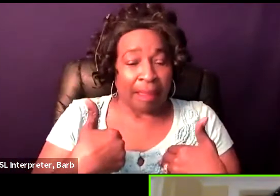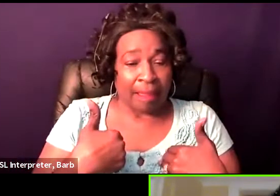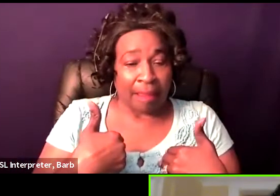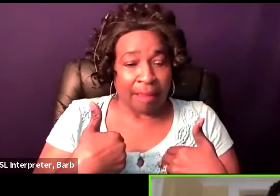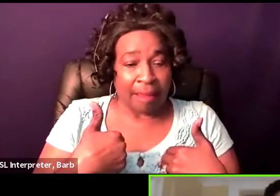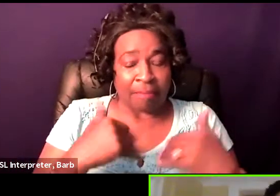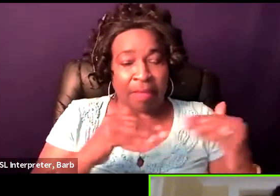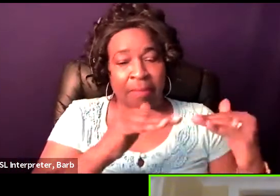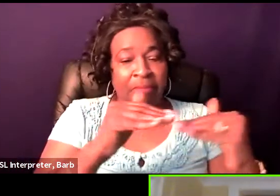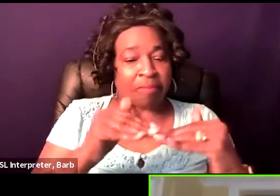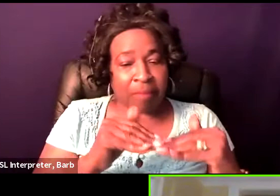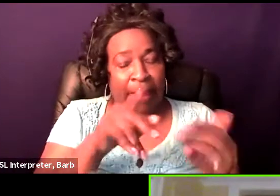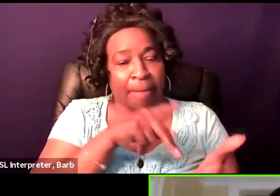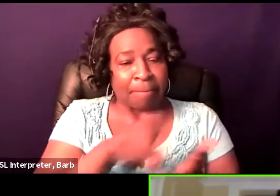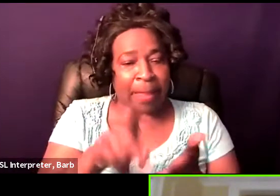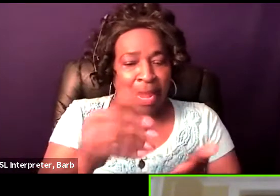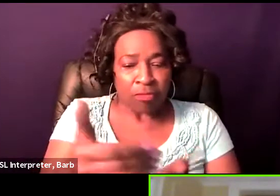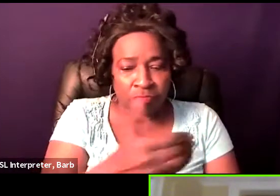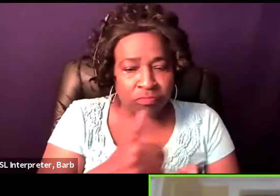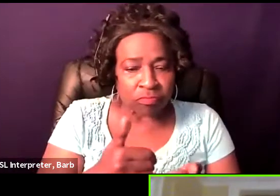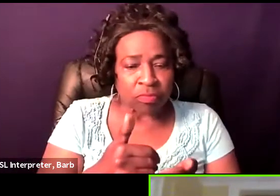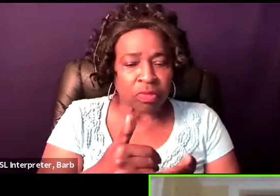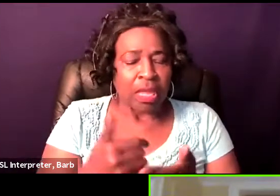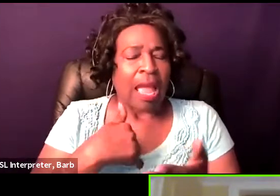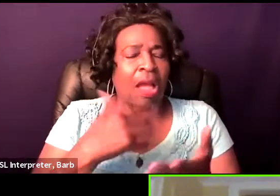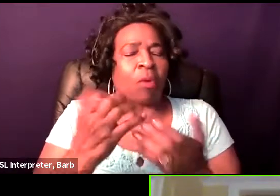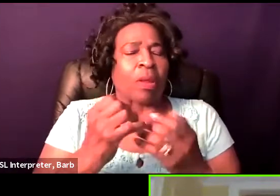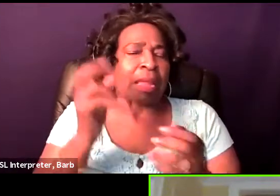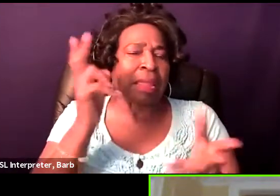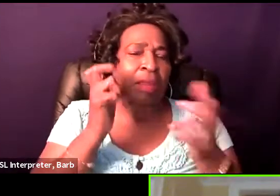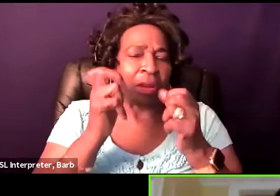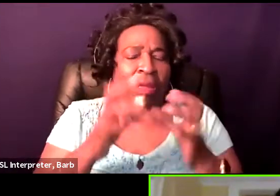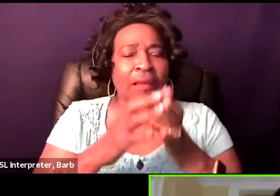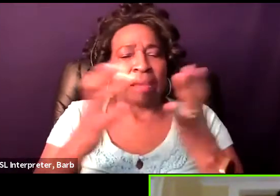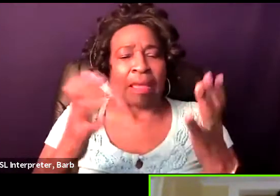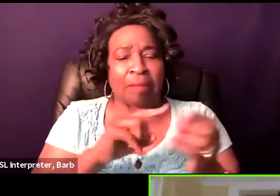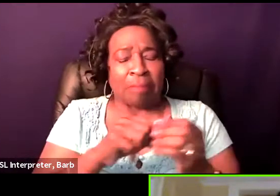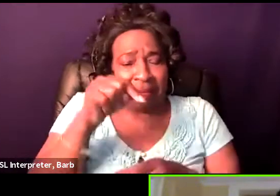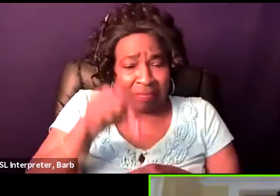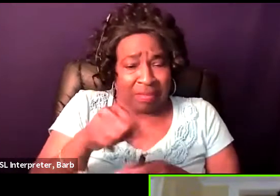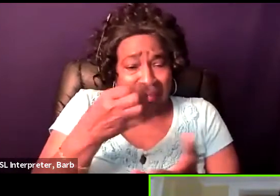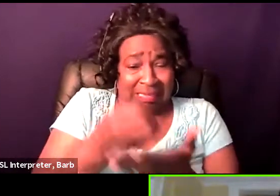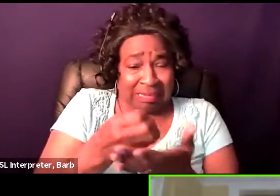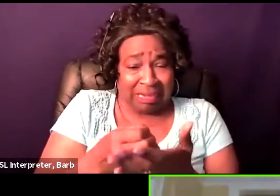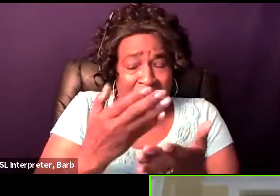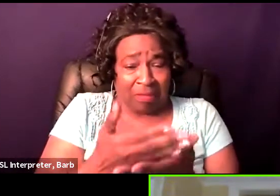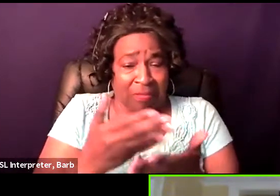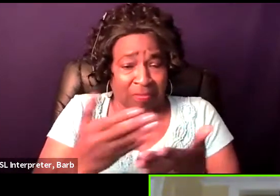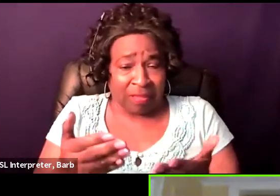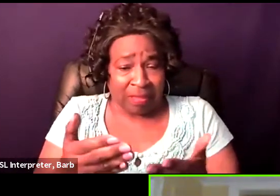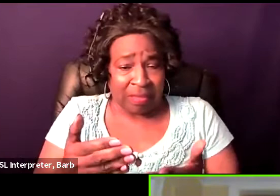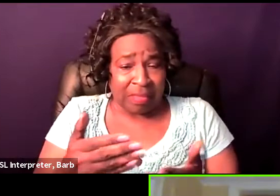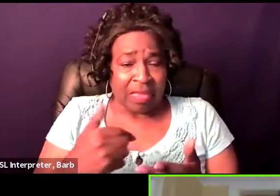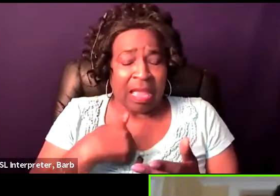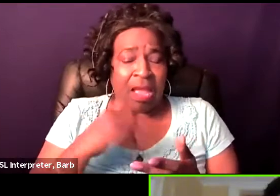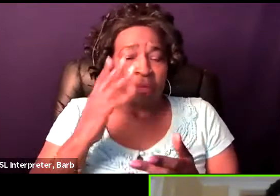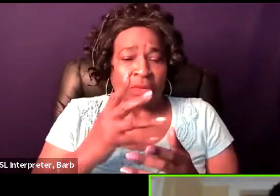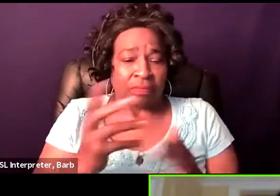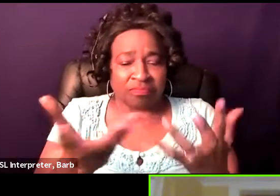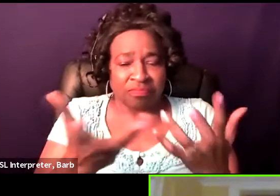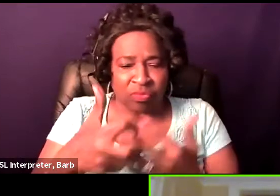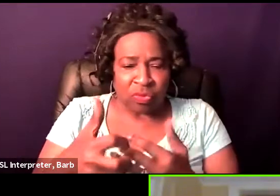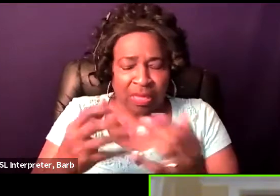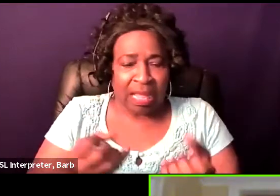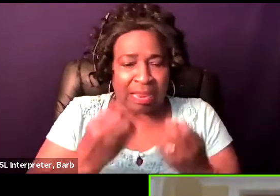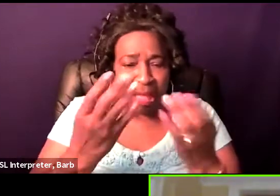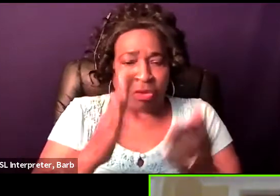fair pay and so on. Yeah. So I want to hear a lot about this economic thing, because I'm just going to wrap a lot of your points into this question. And